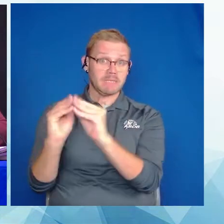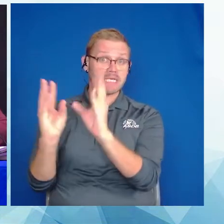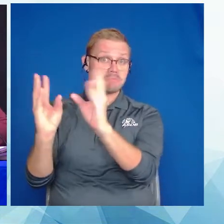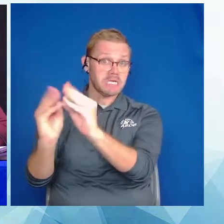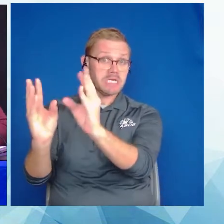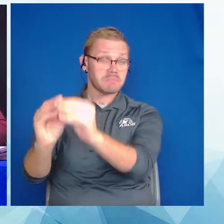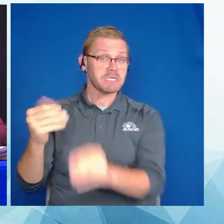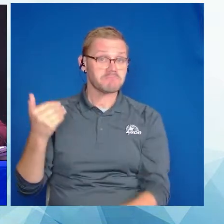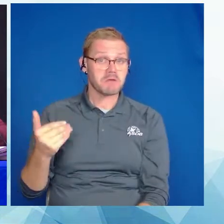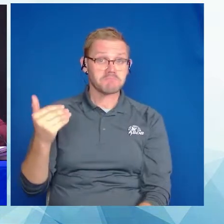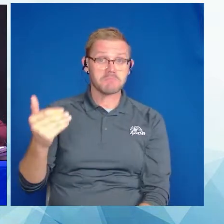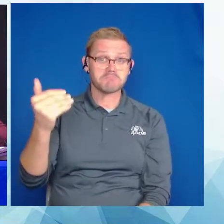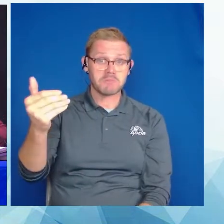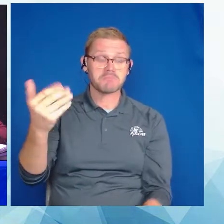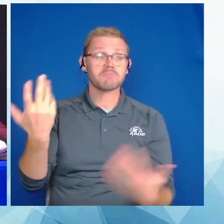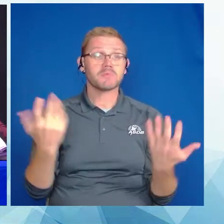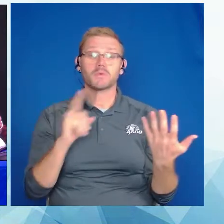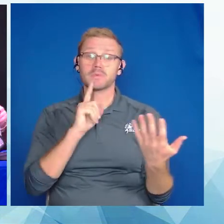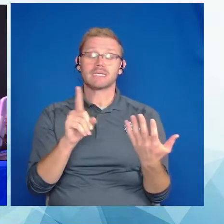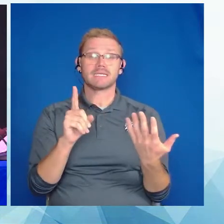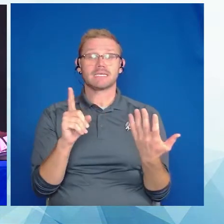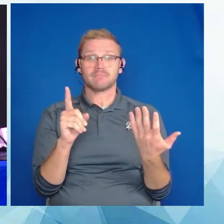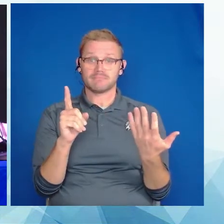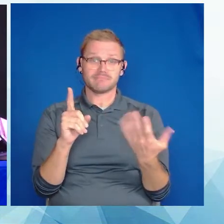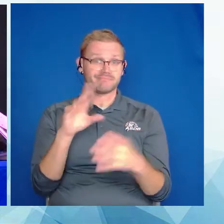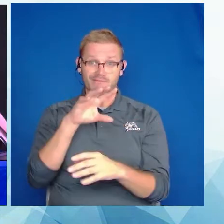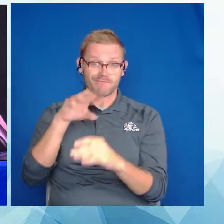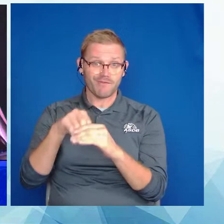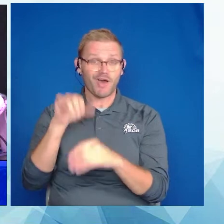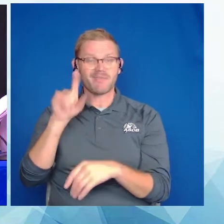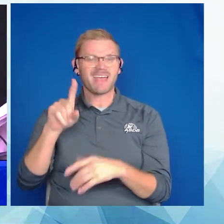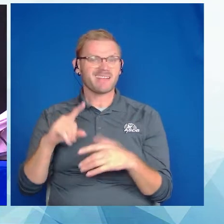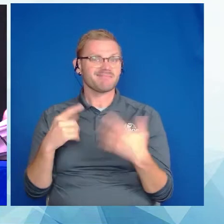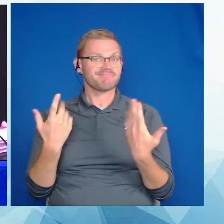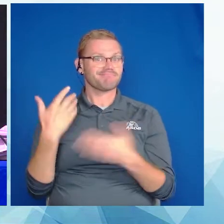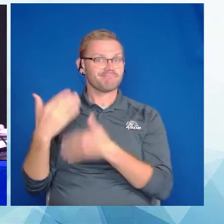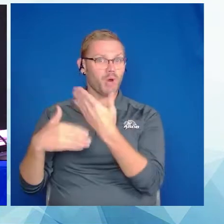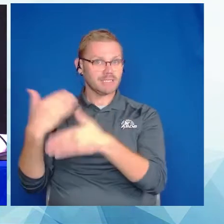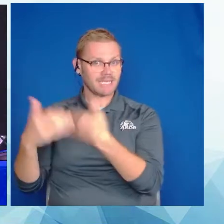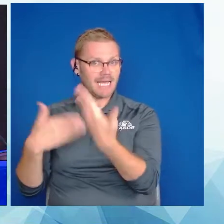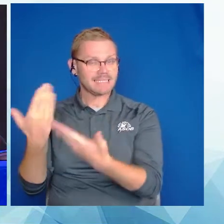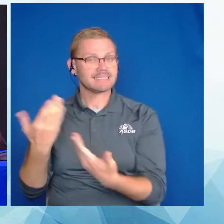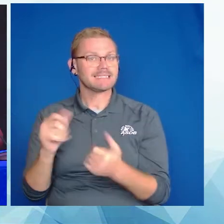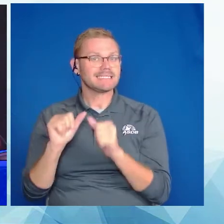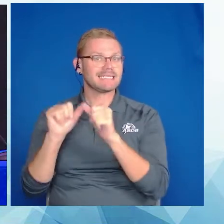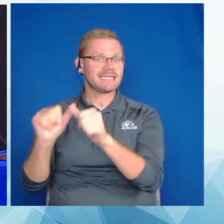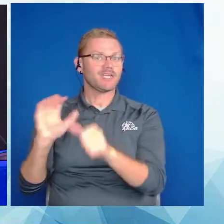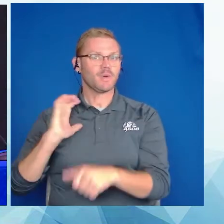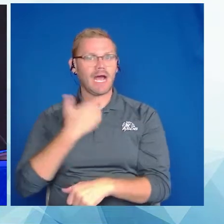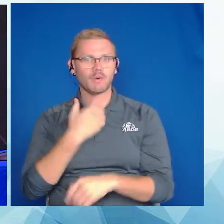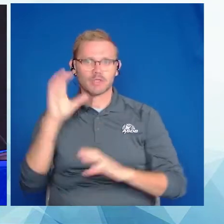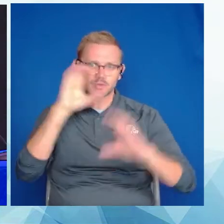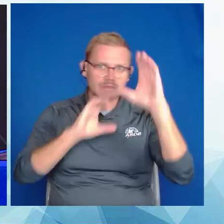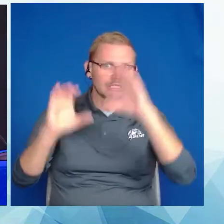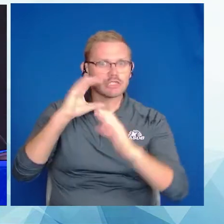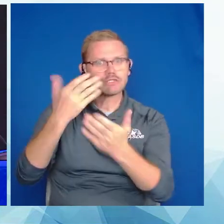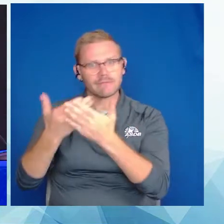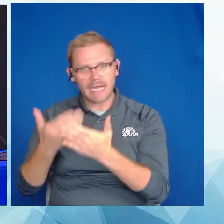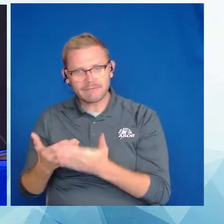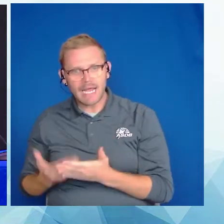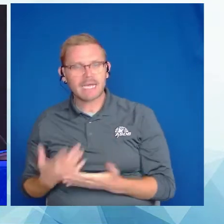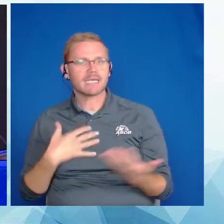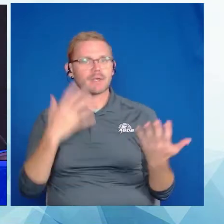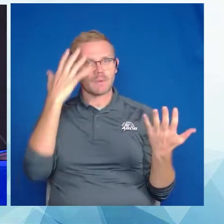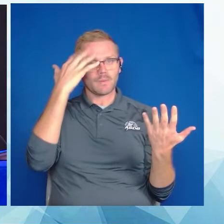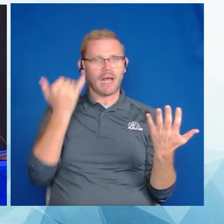until continue acting on that initial meeting and continue our fact-finding so that we